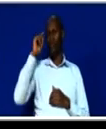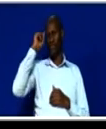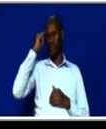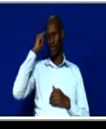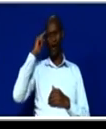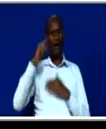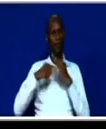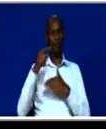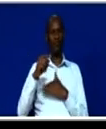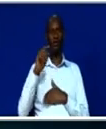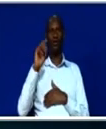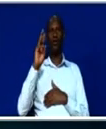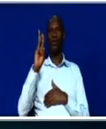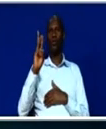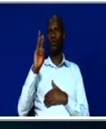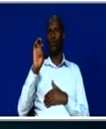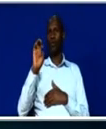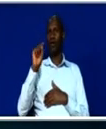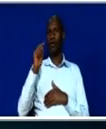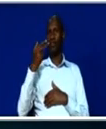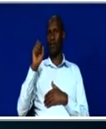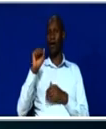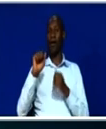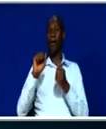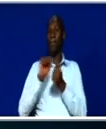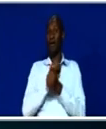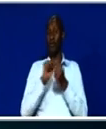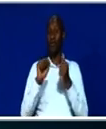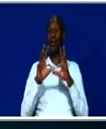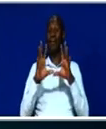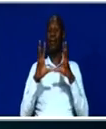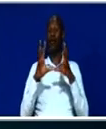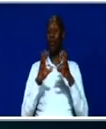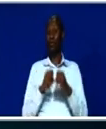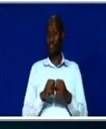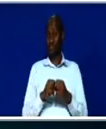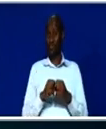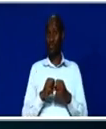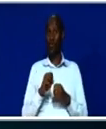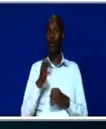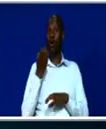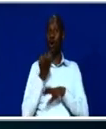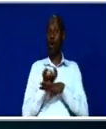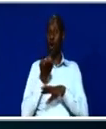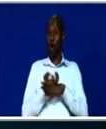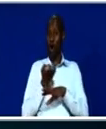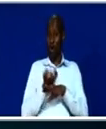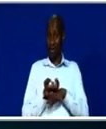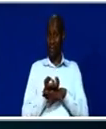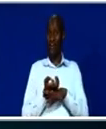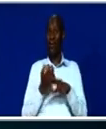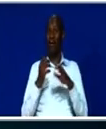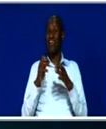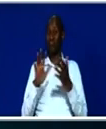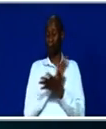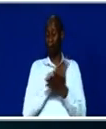we are saying it is simply the breakdown and decomposition of rocks at or near